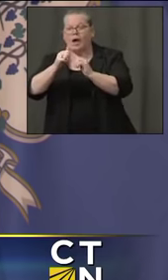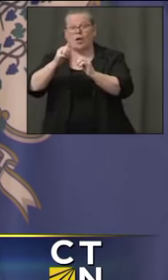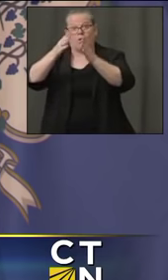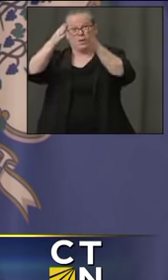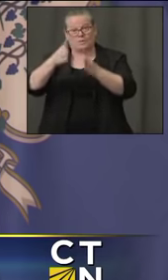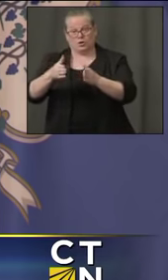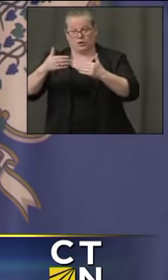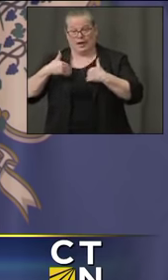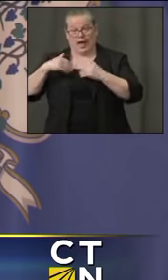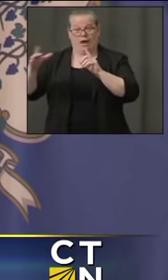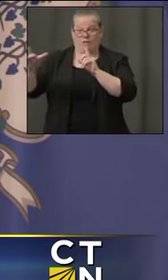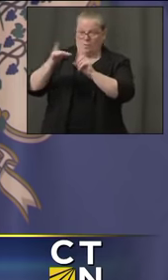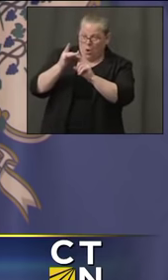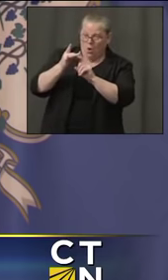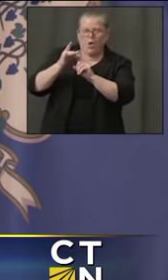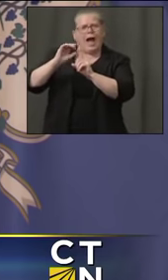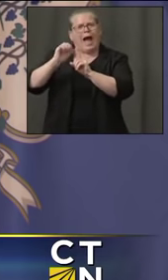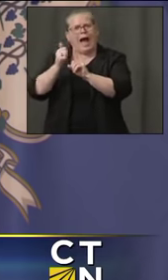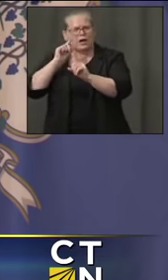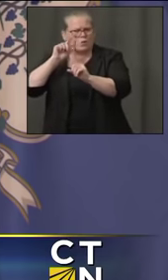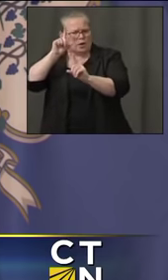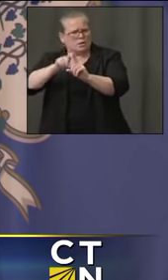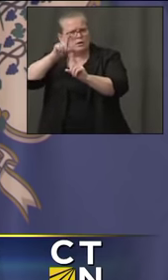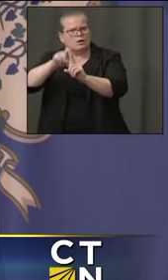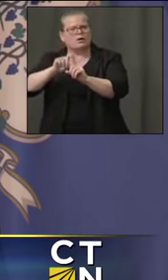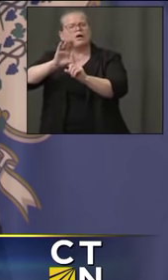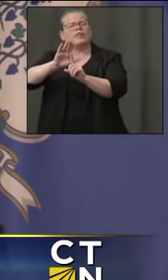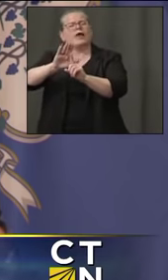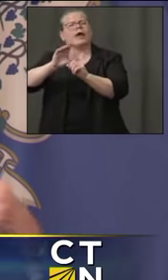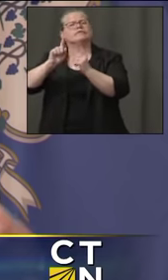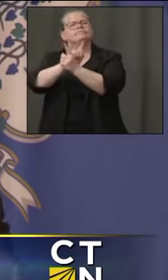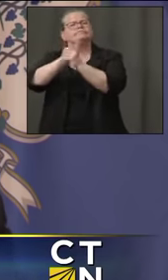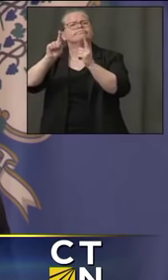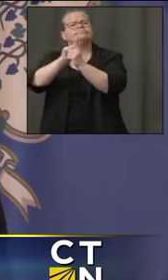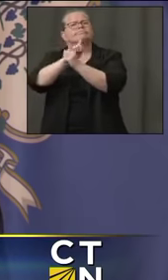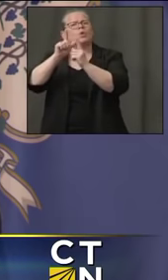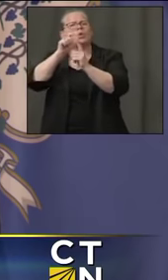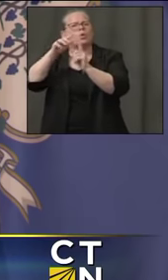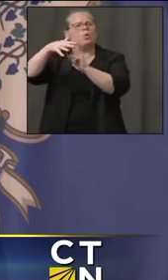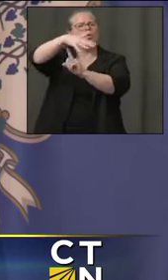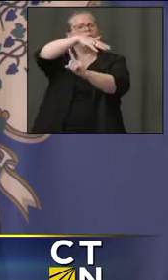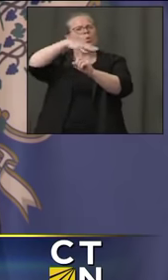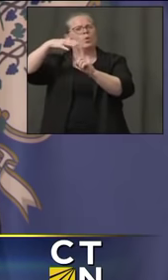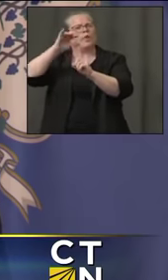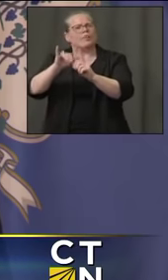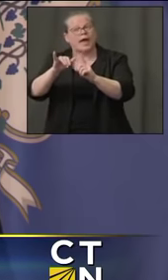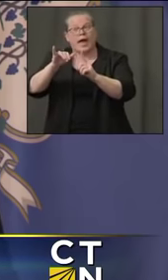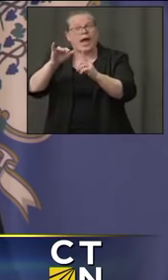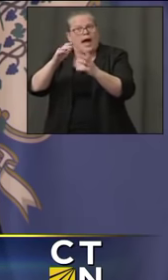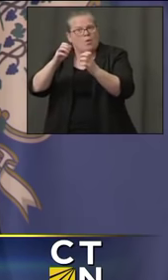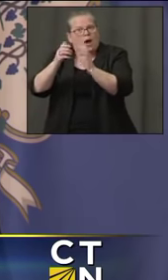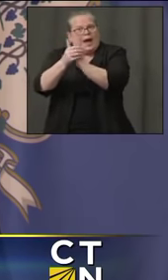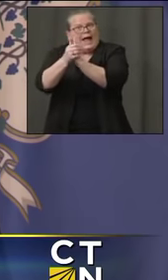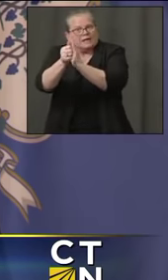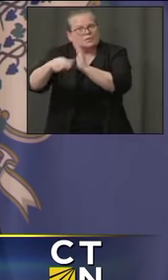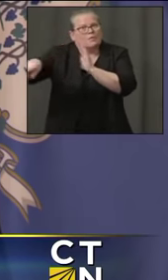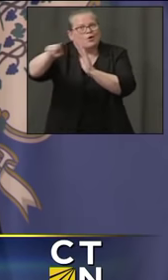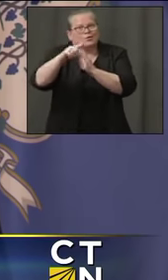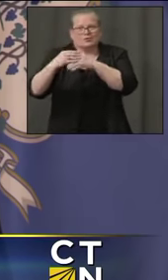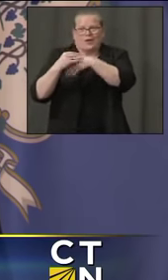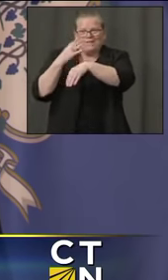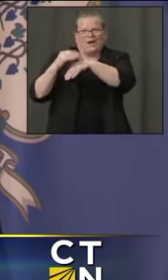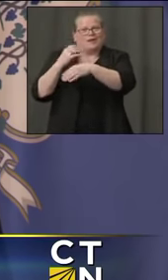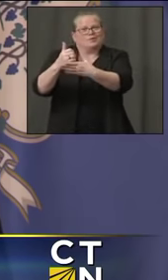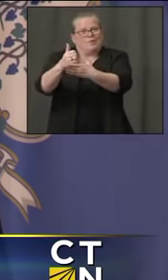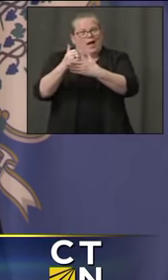how we're doing this and learn from the best practices of other states. We're all sort of feeling our way a little bit here, but let's get the most experienced